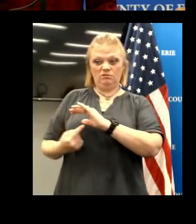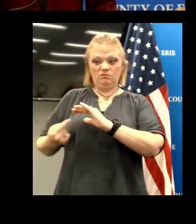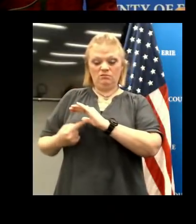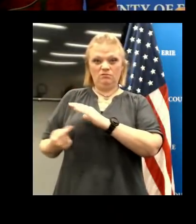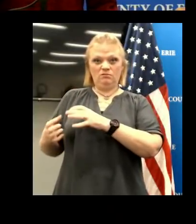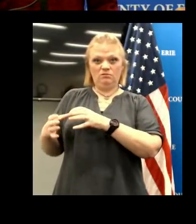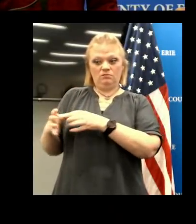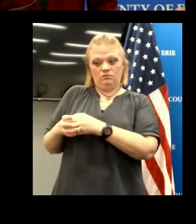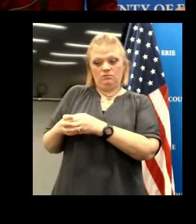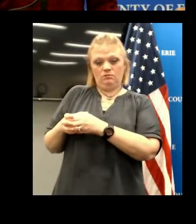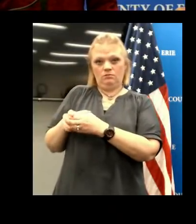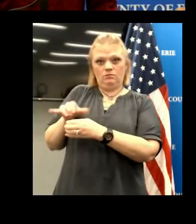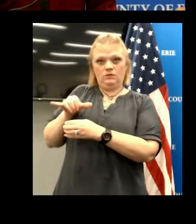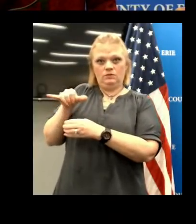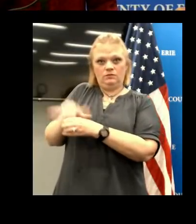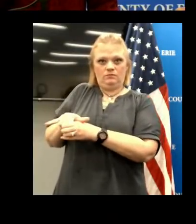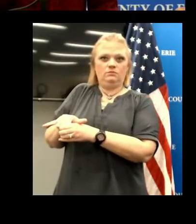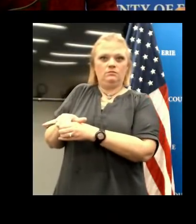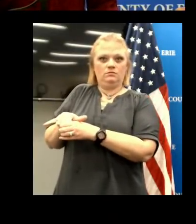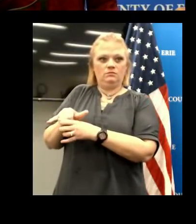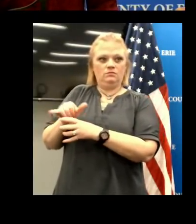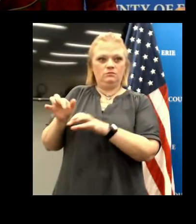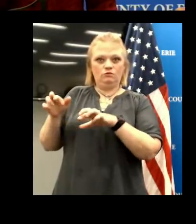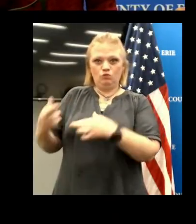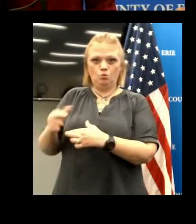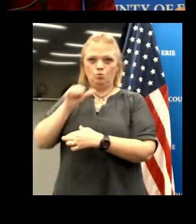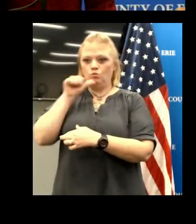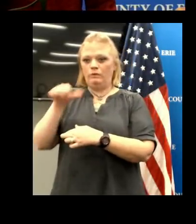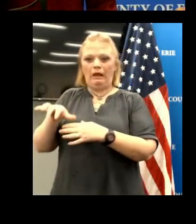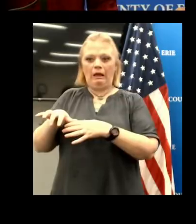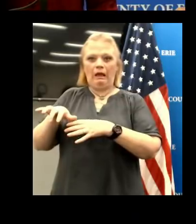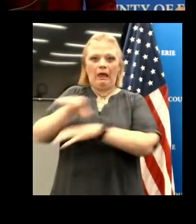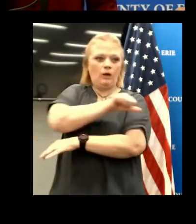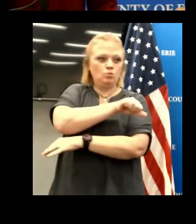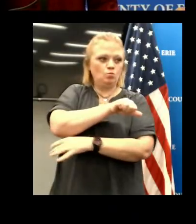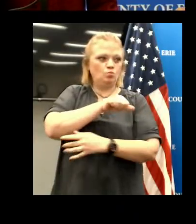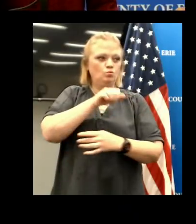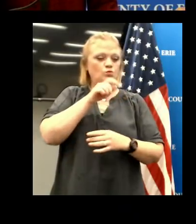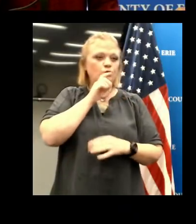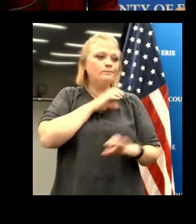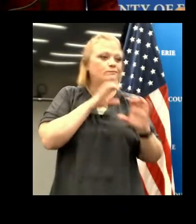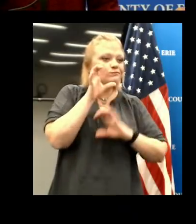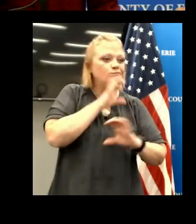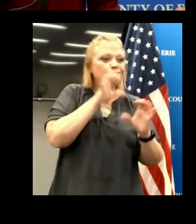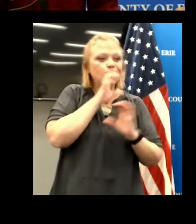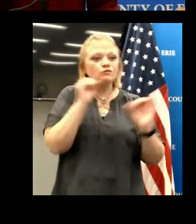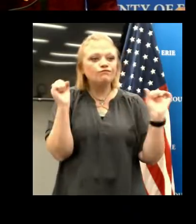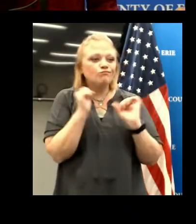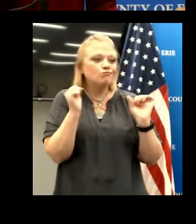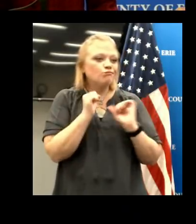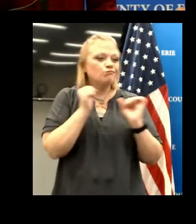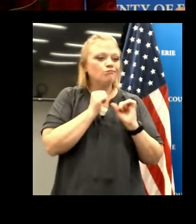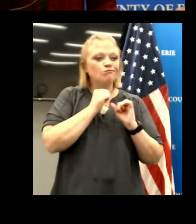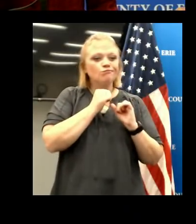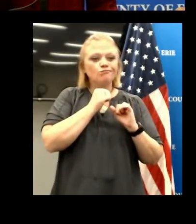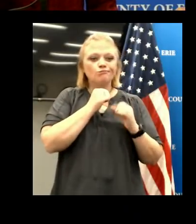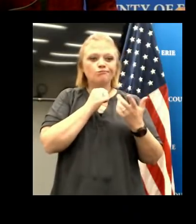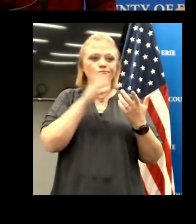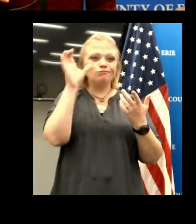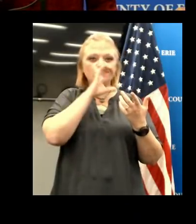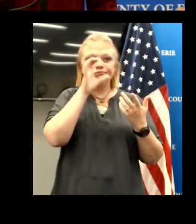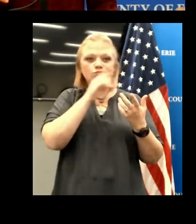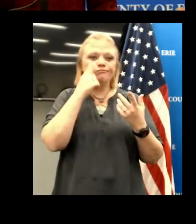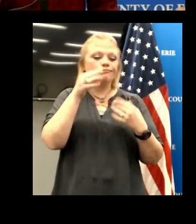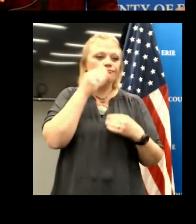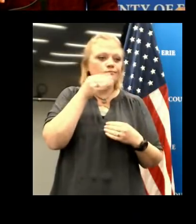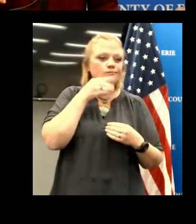quarantine, stays in their room, doesn't come out to rummage through the refrigerator, or and when they